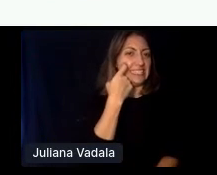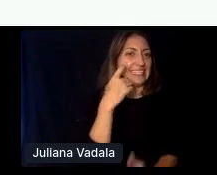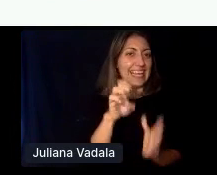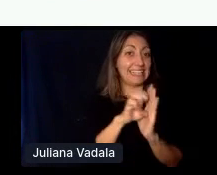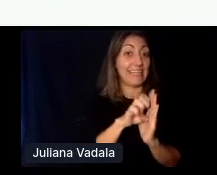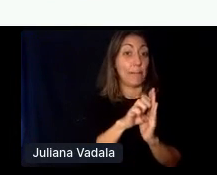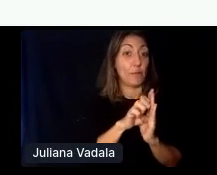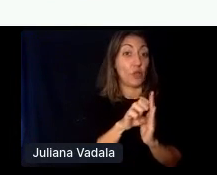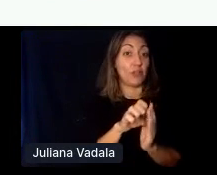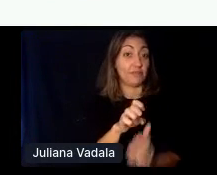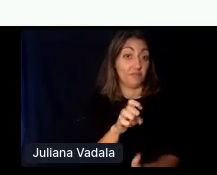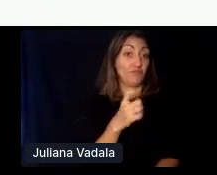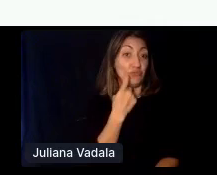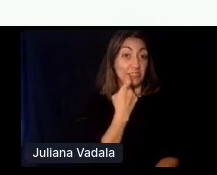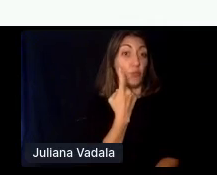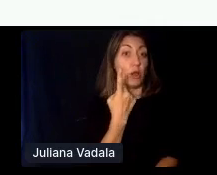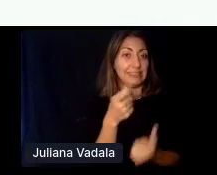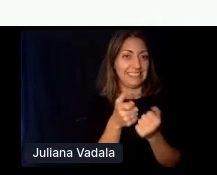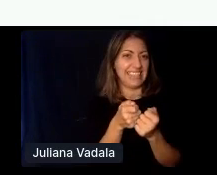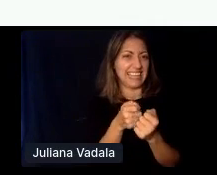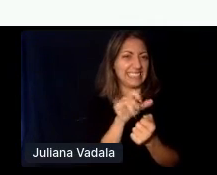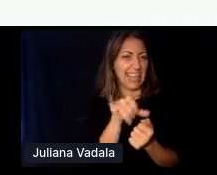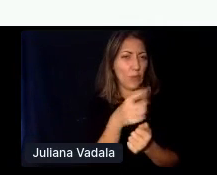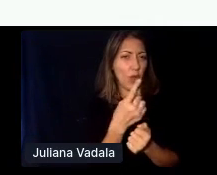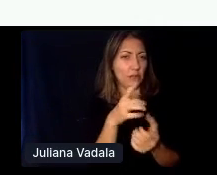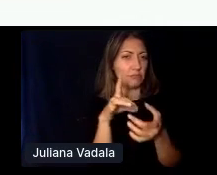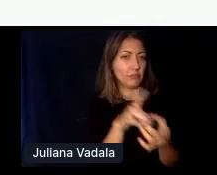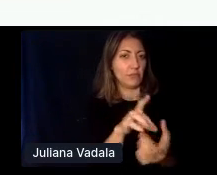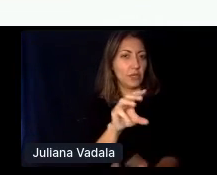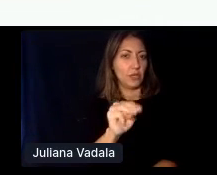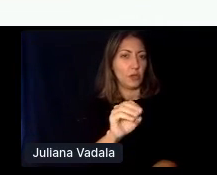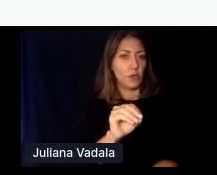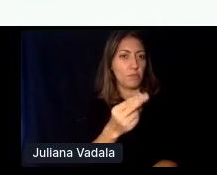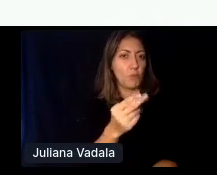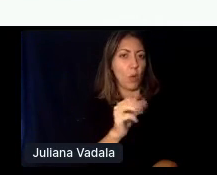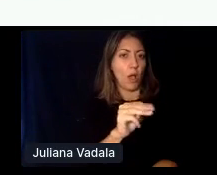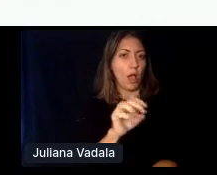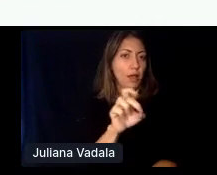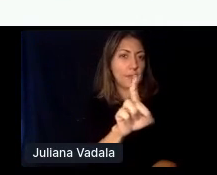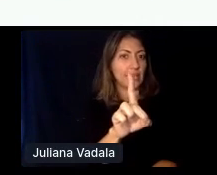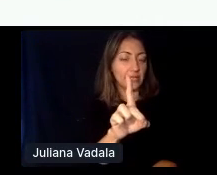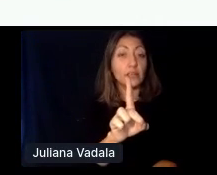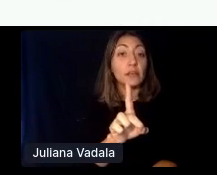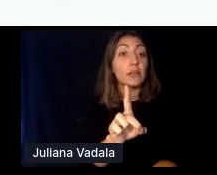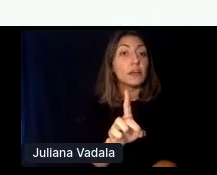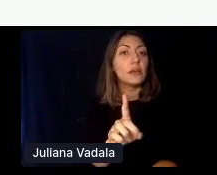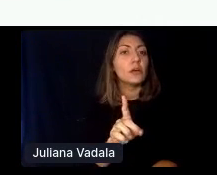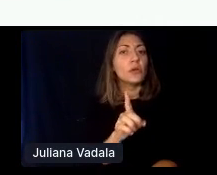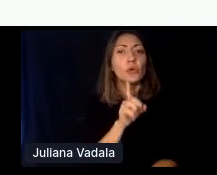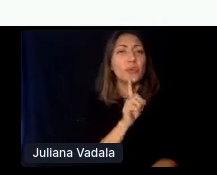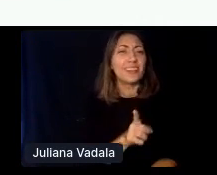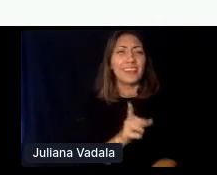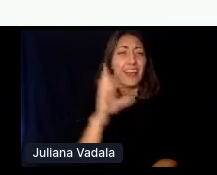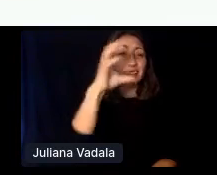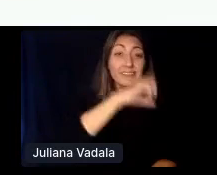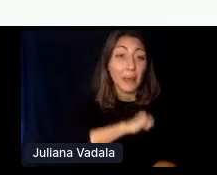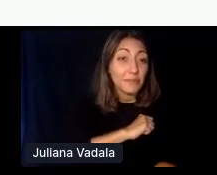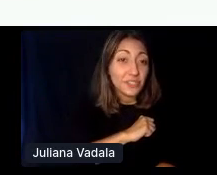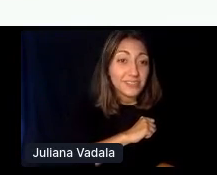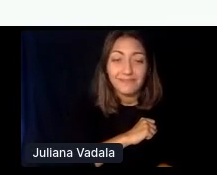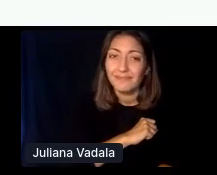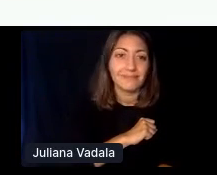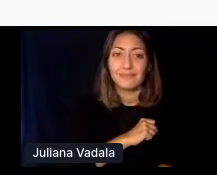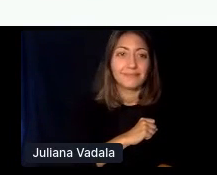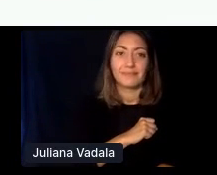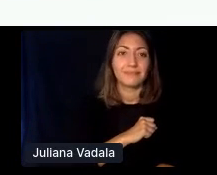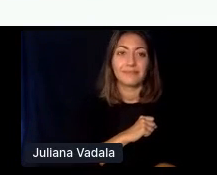way, just try to nip that in the bud, try to adjust your behavior. There's really no room for operating on assumptions, especially in a moment like